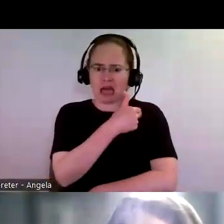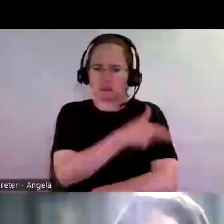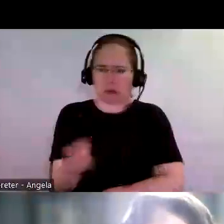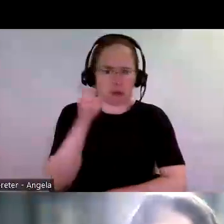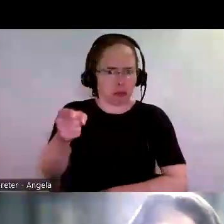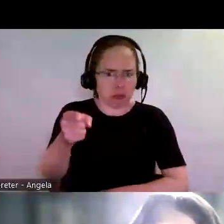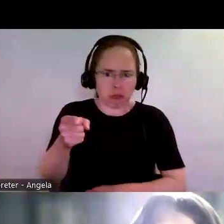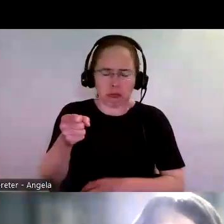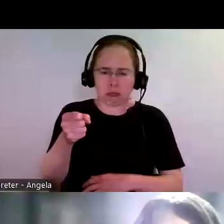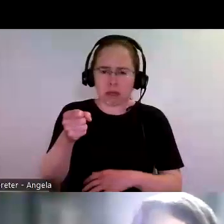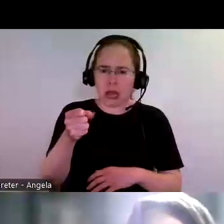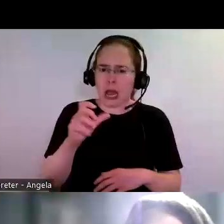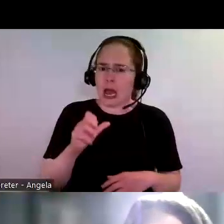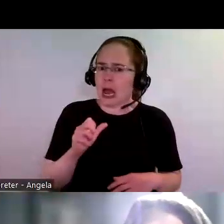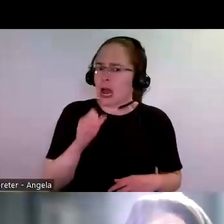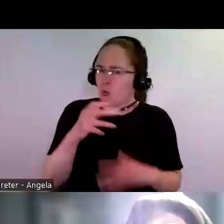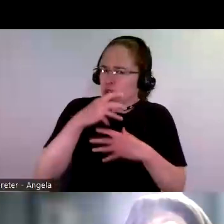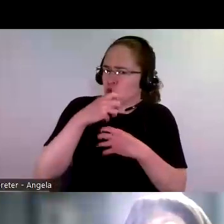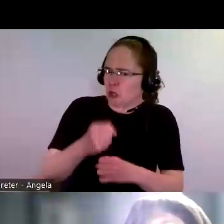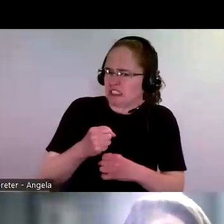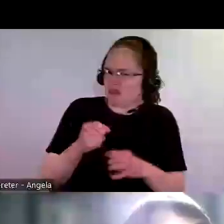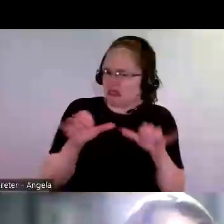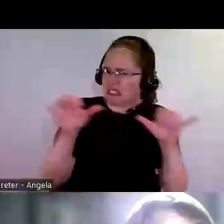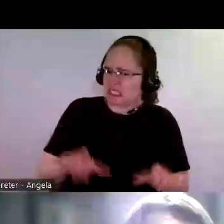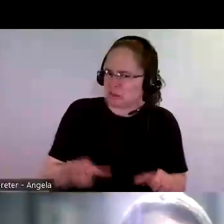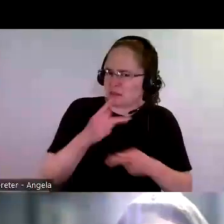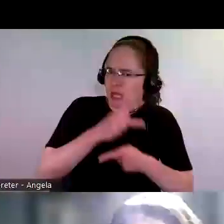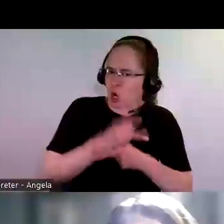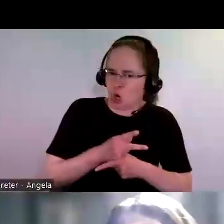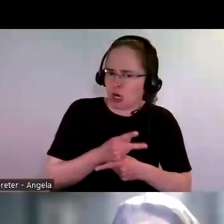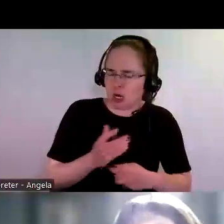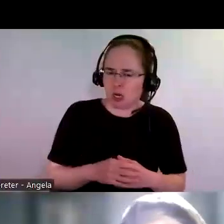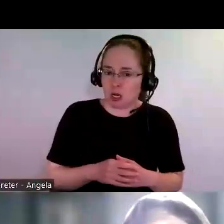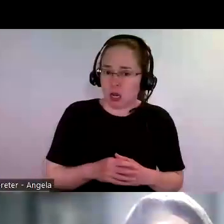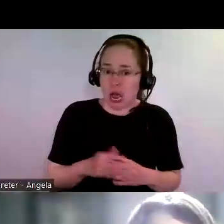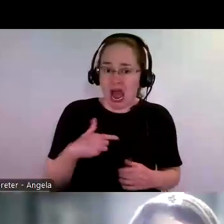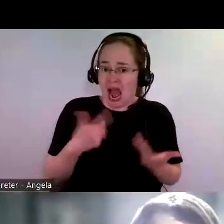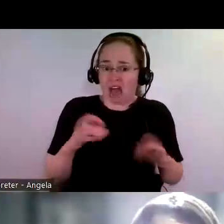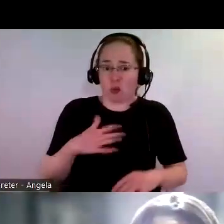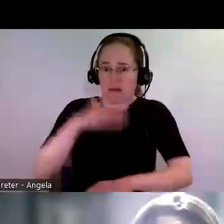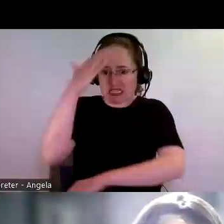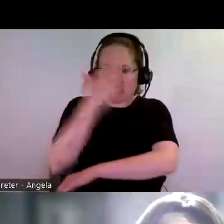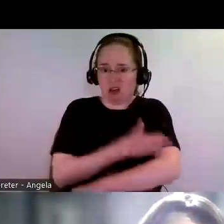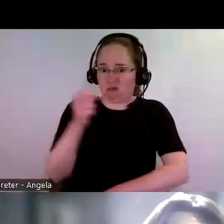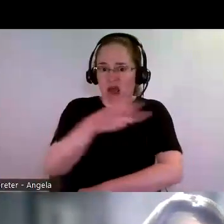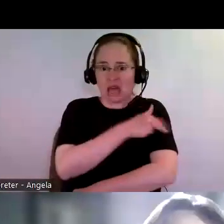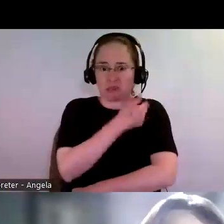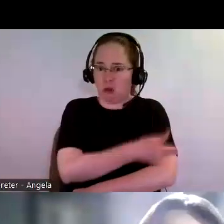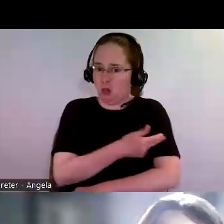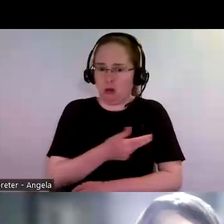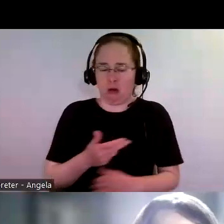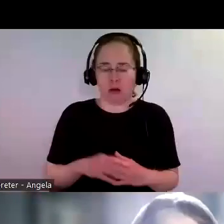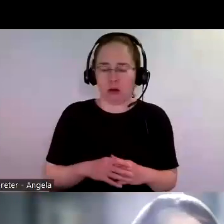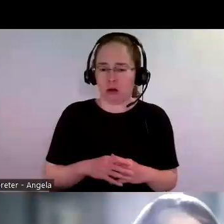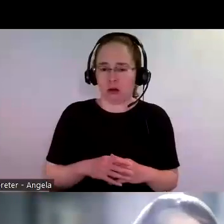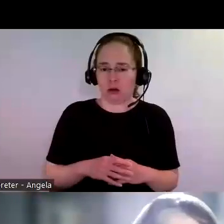hospitalization, as I wasn't very trustful of the systems of care. I didn't want him to have to be hospitalized. He